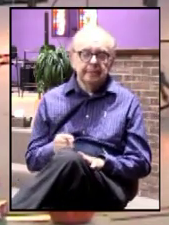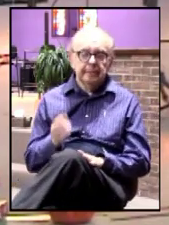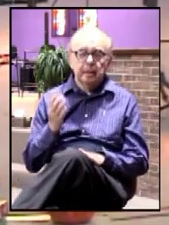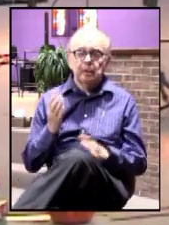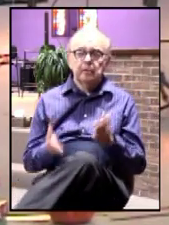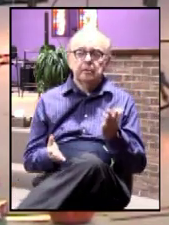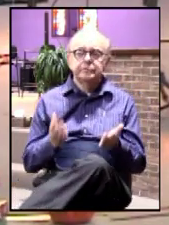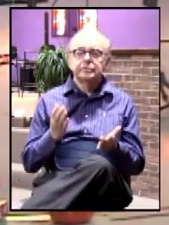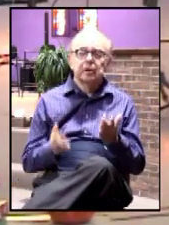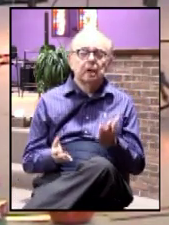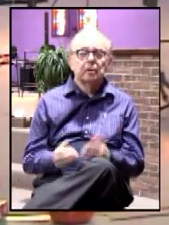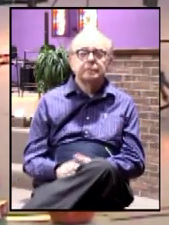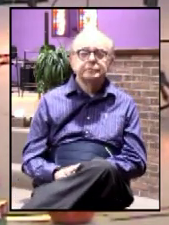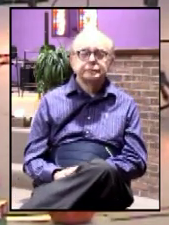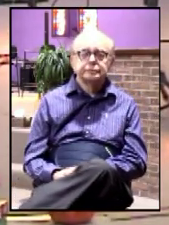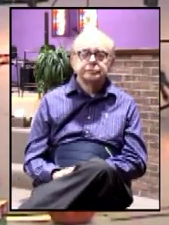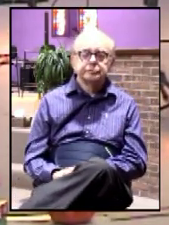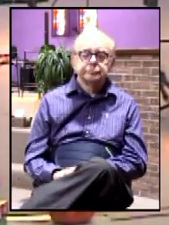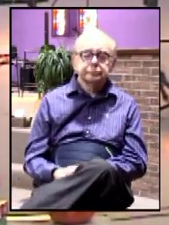Maybe